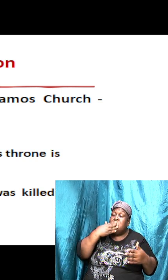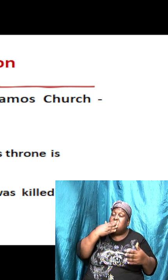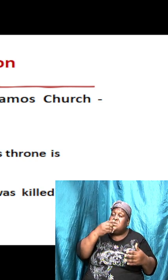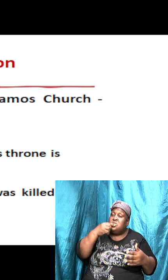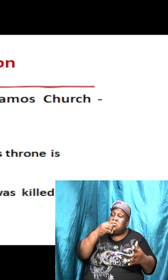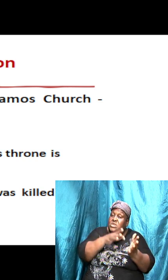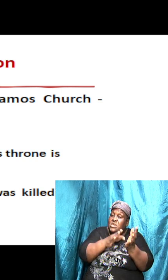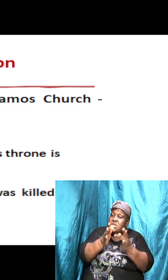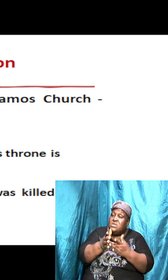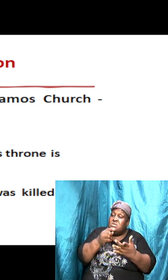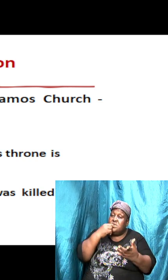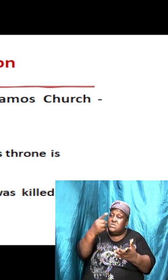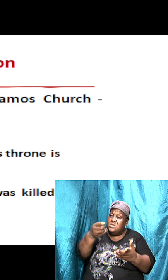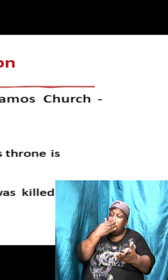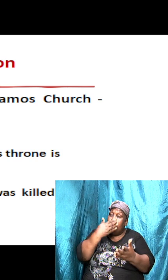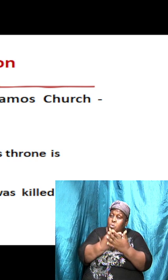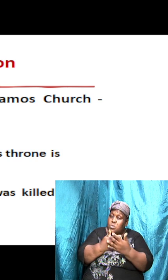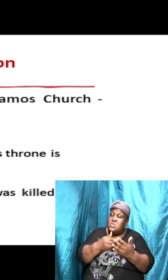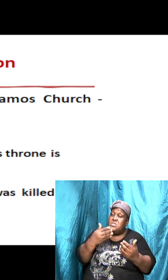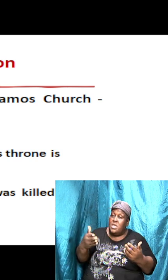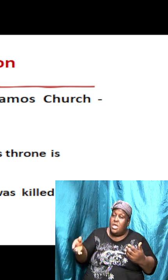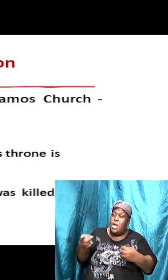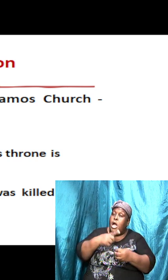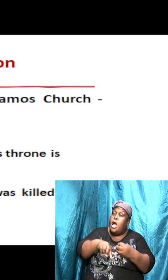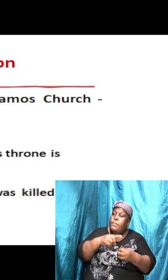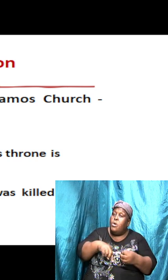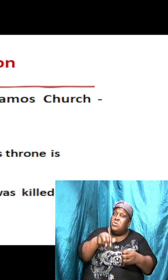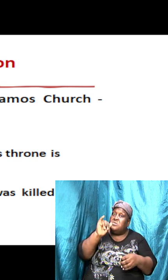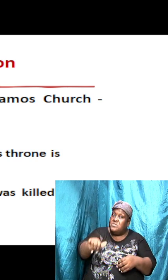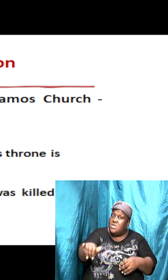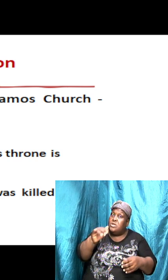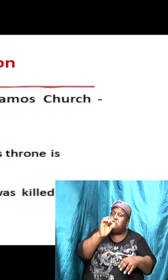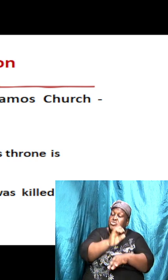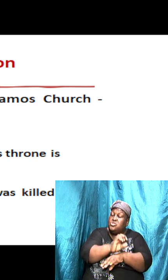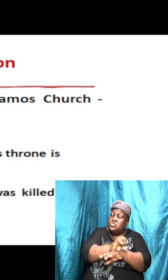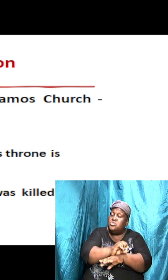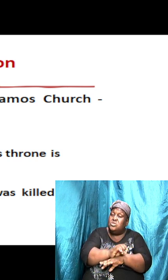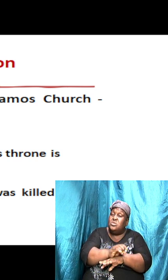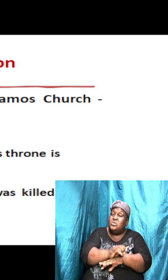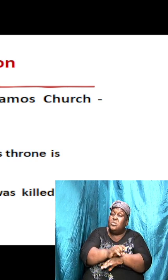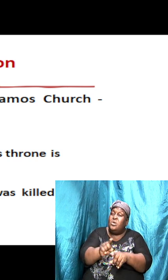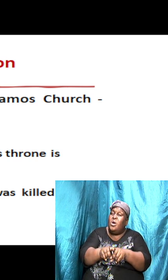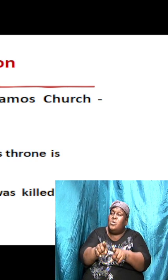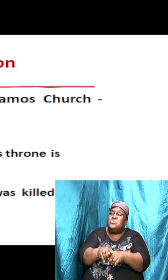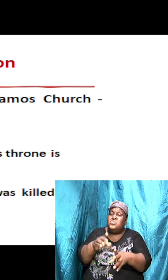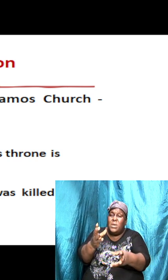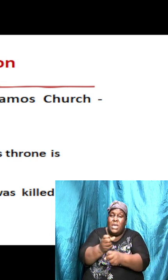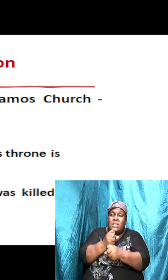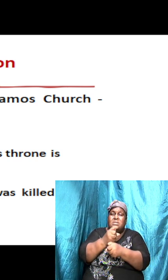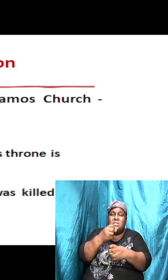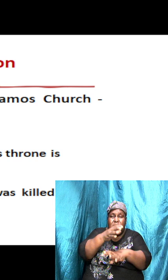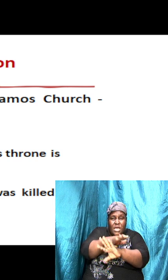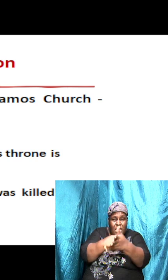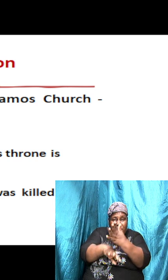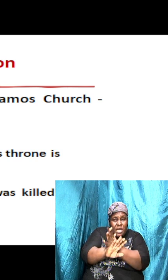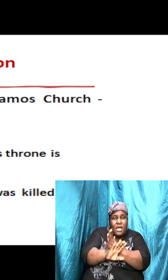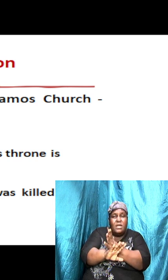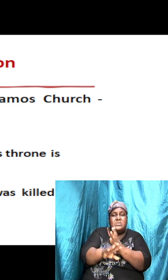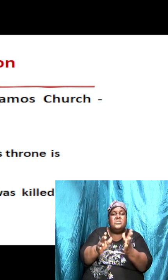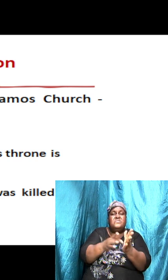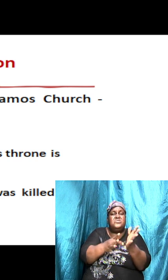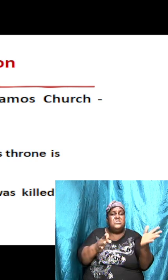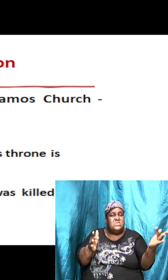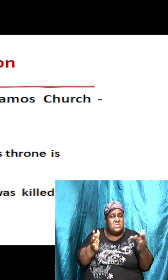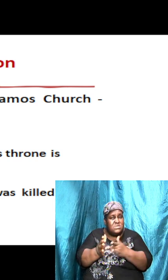Jesus Christ, and that church was actually held in the hands of Jesus. A lot of things we can learn from this, brothers